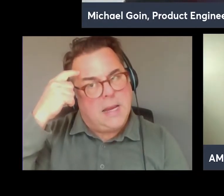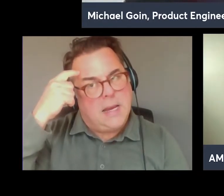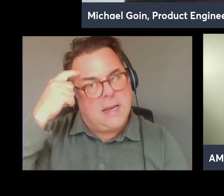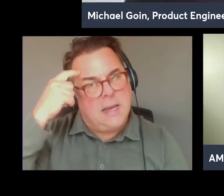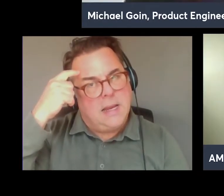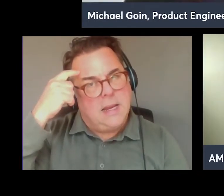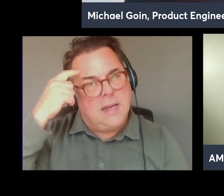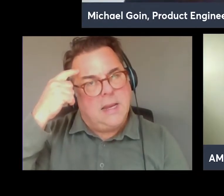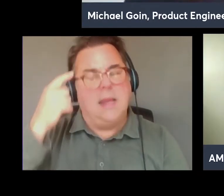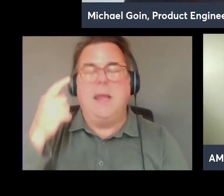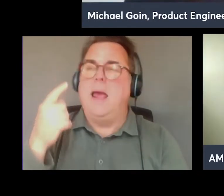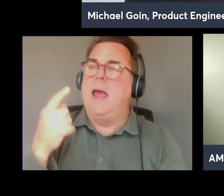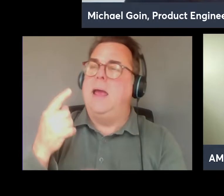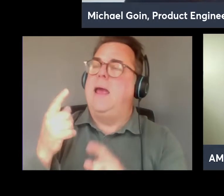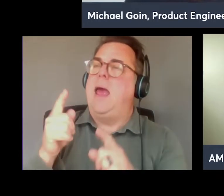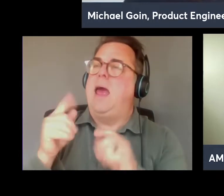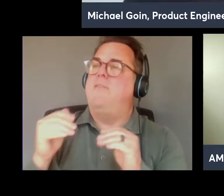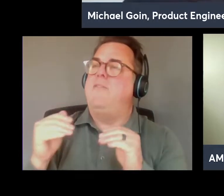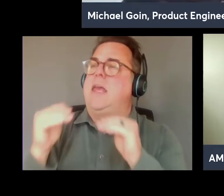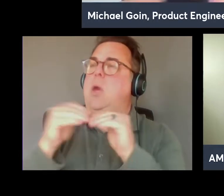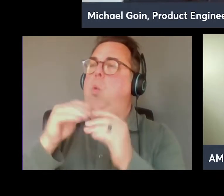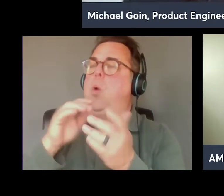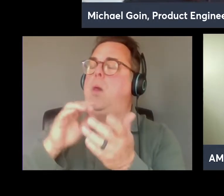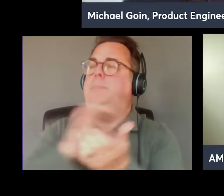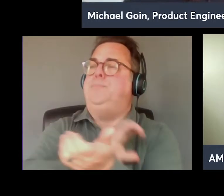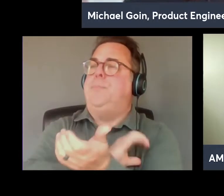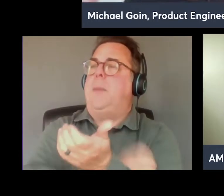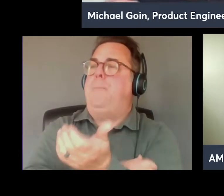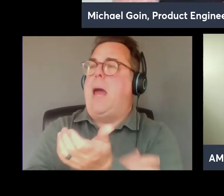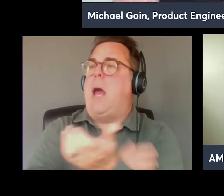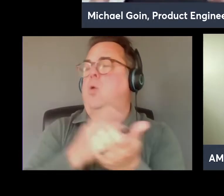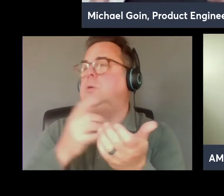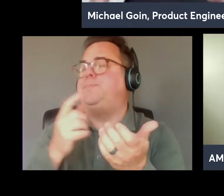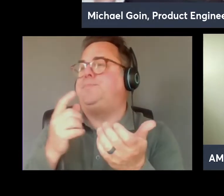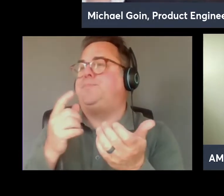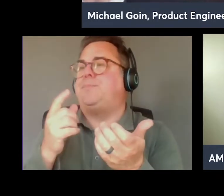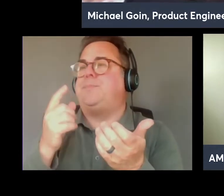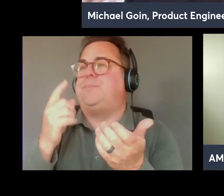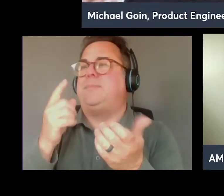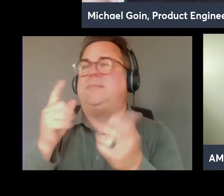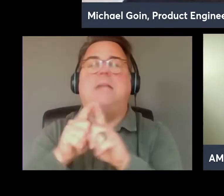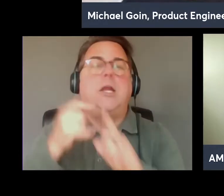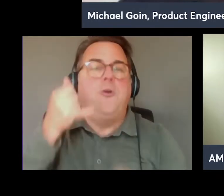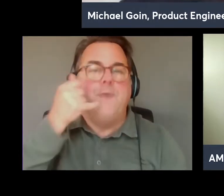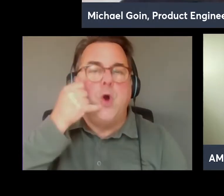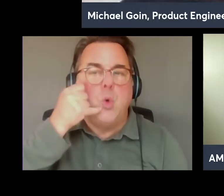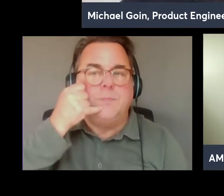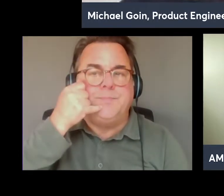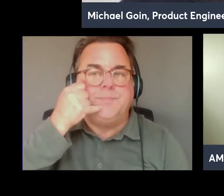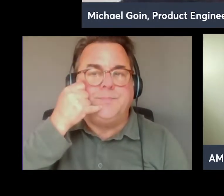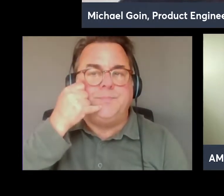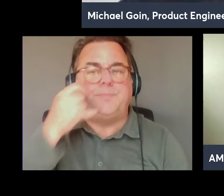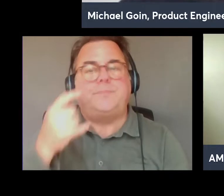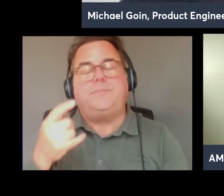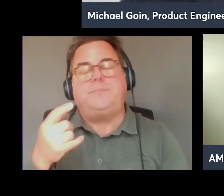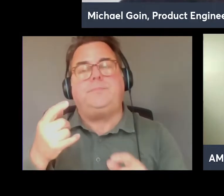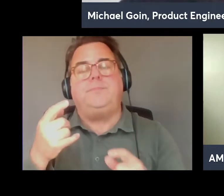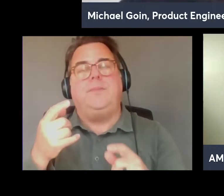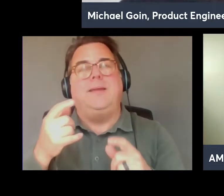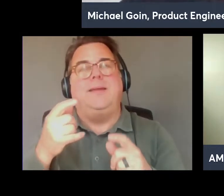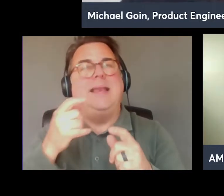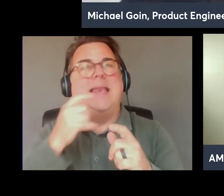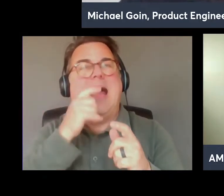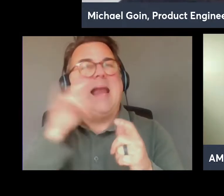compute compared to like a petabyte of memory, all sparsely connected up in your head. And this is